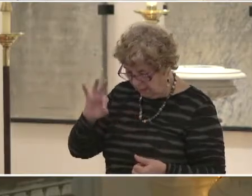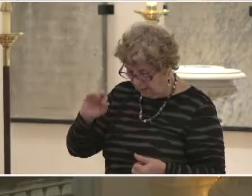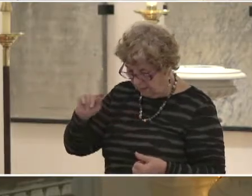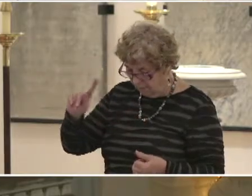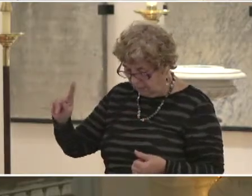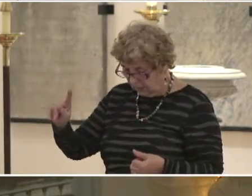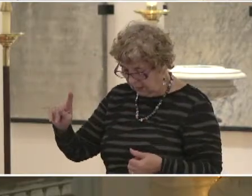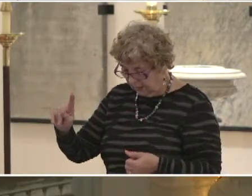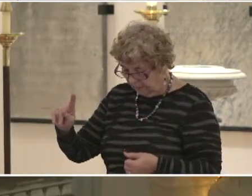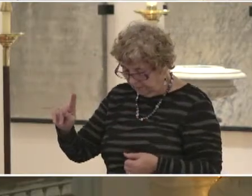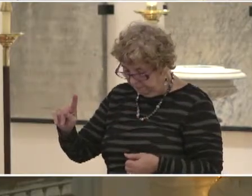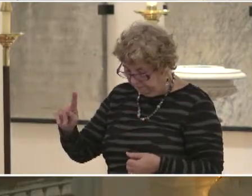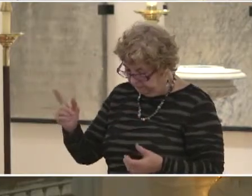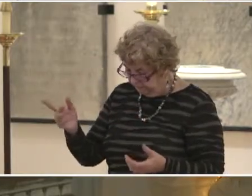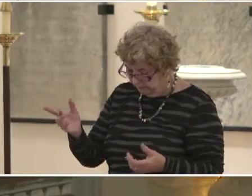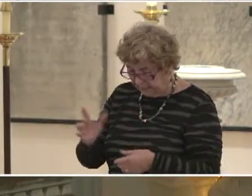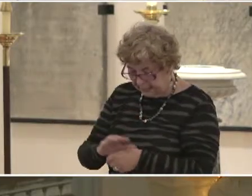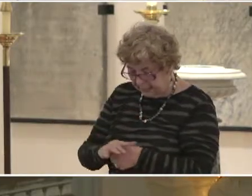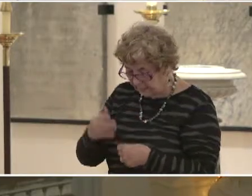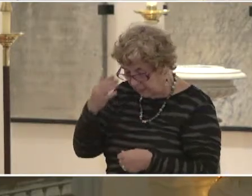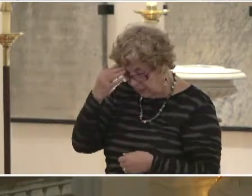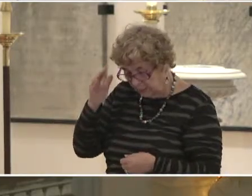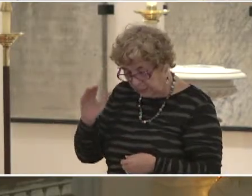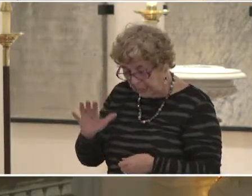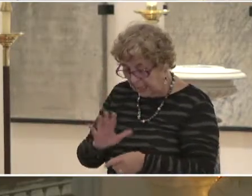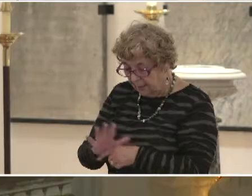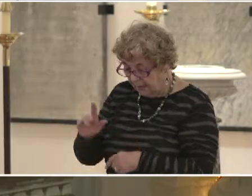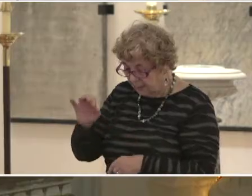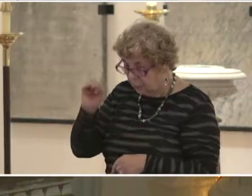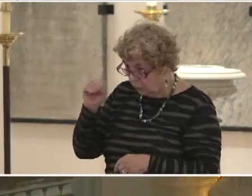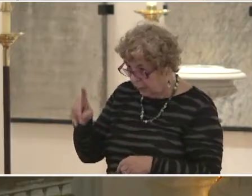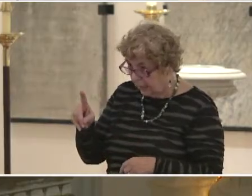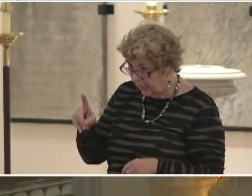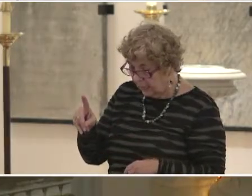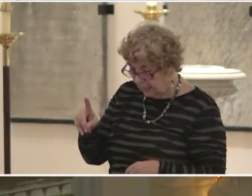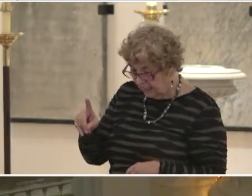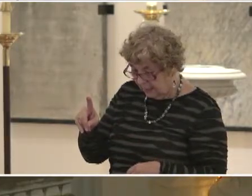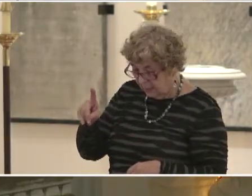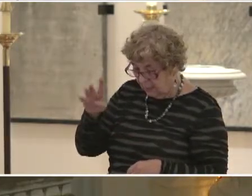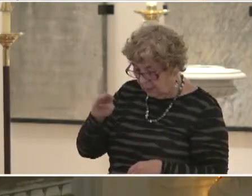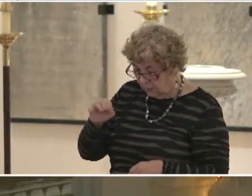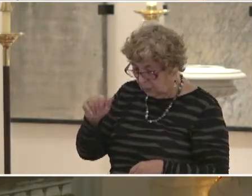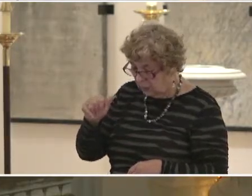Maybe it's an alcoholic walking into her first or her 100th AA meeting.